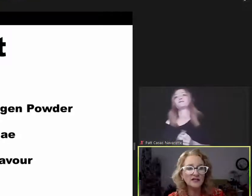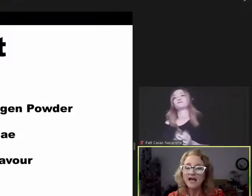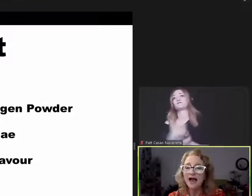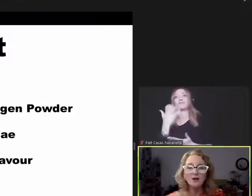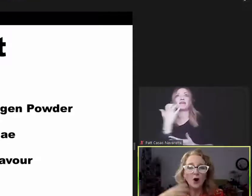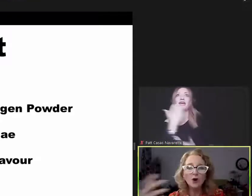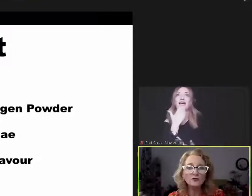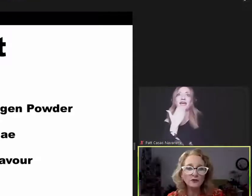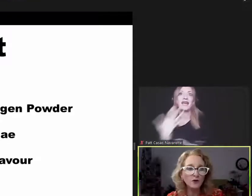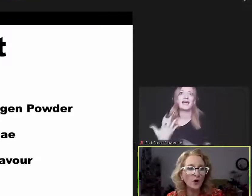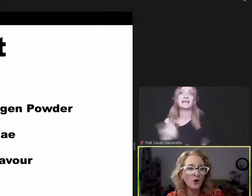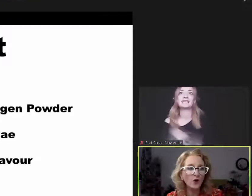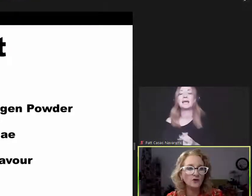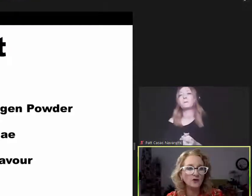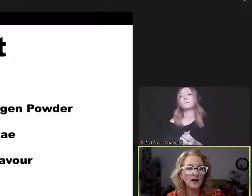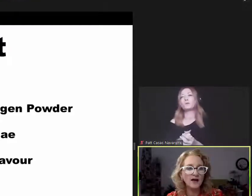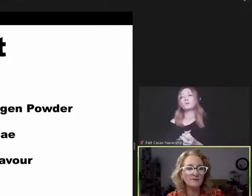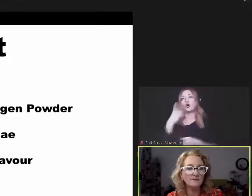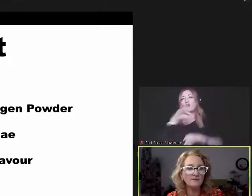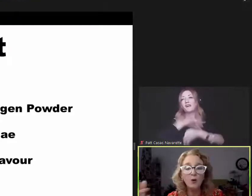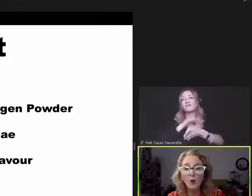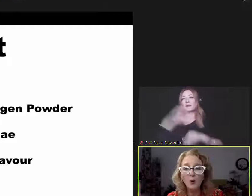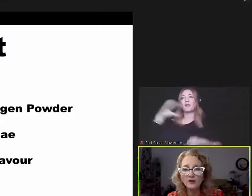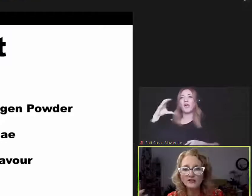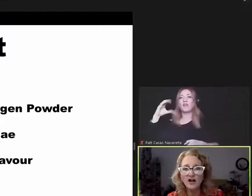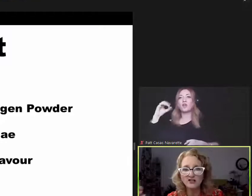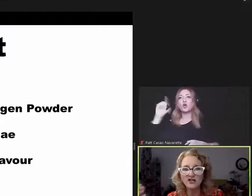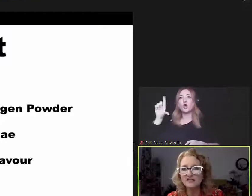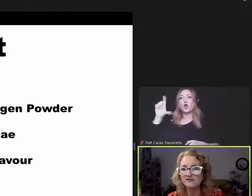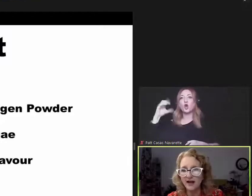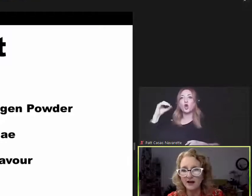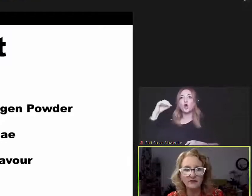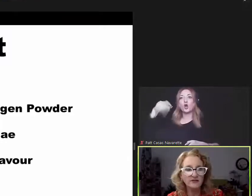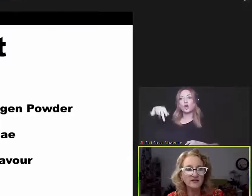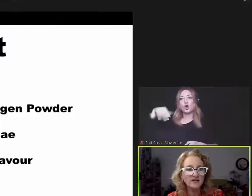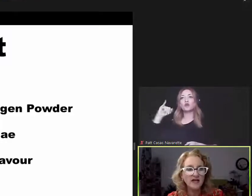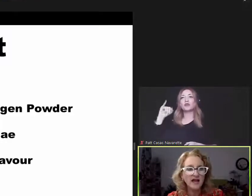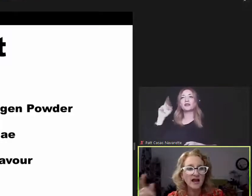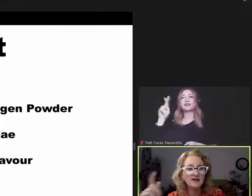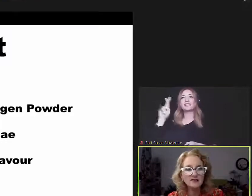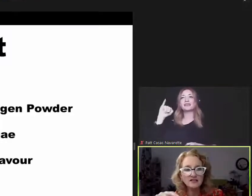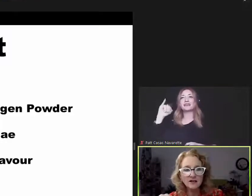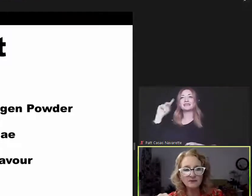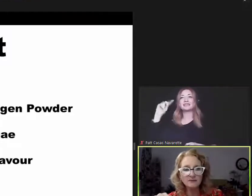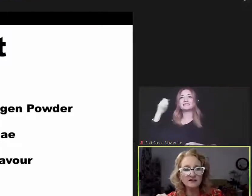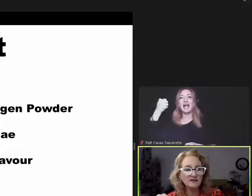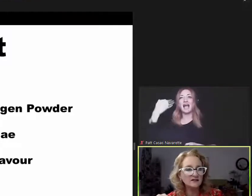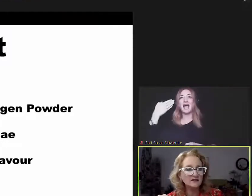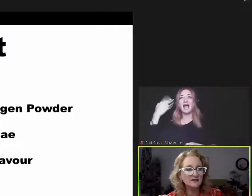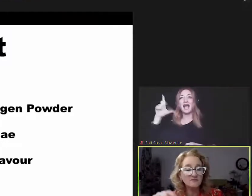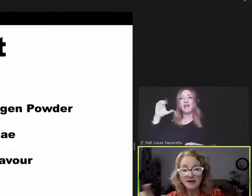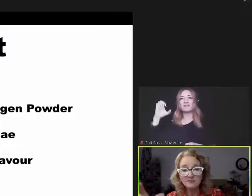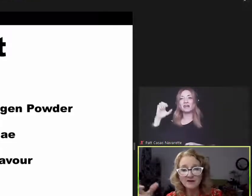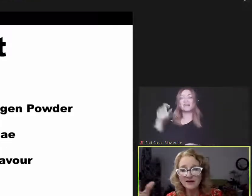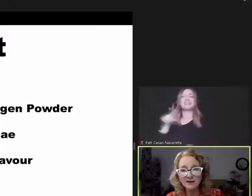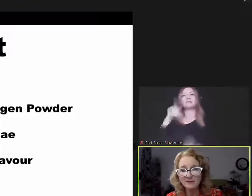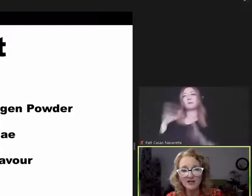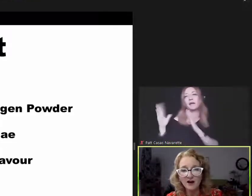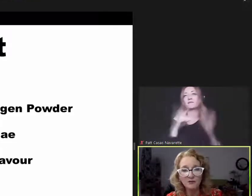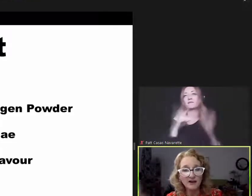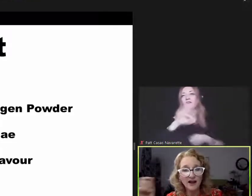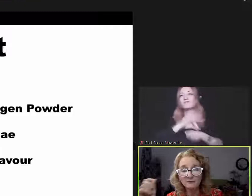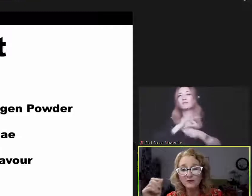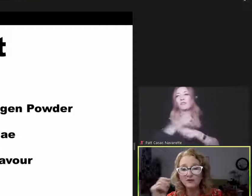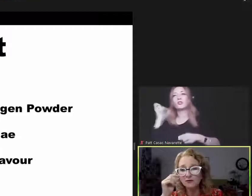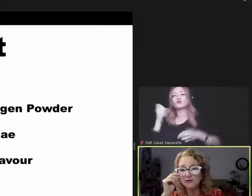bloating, and overall poor digestive health. And this supplement may be able to